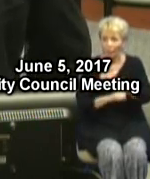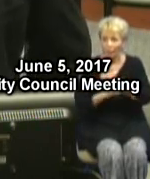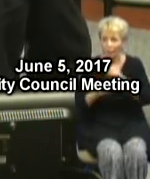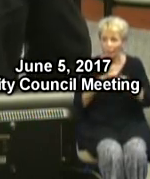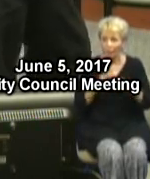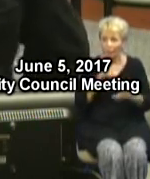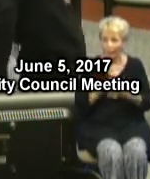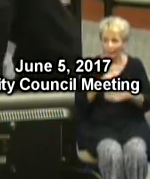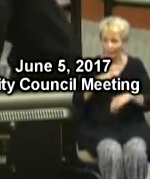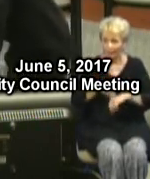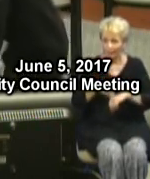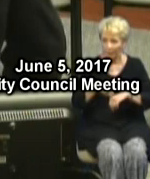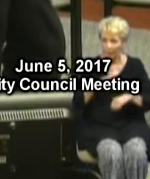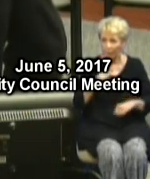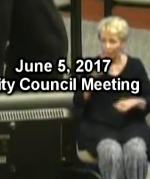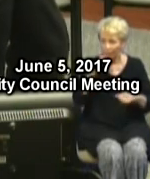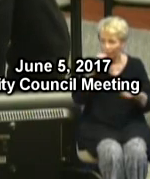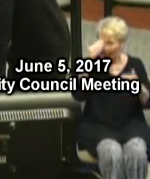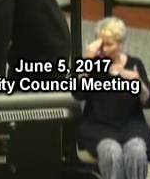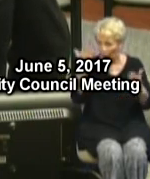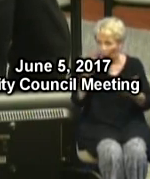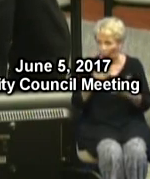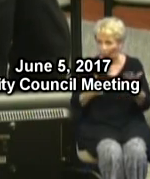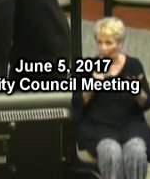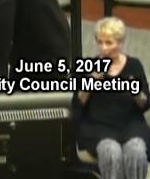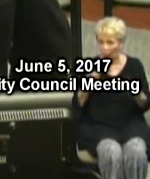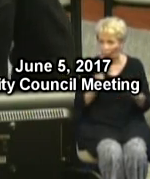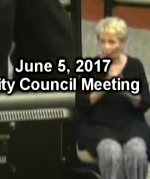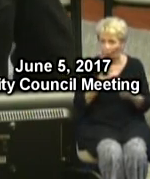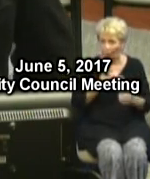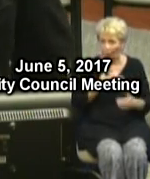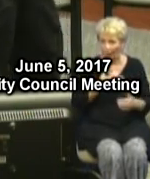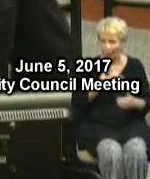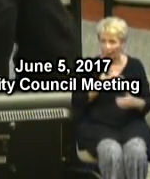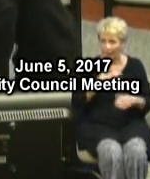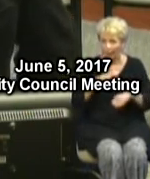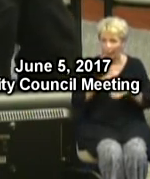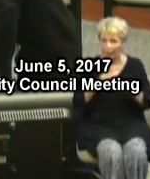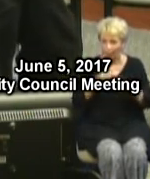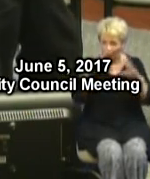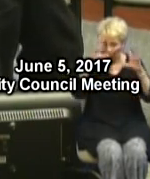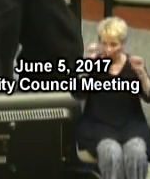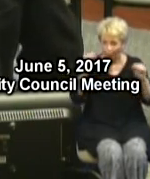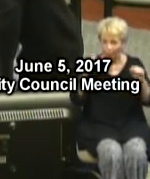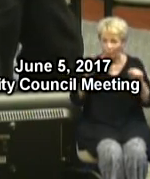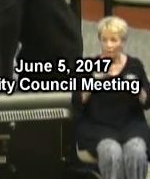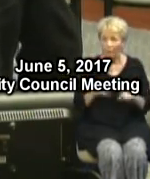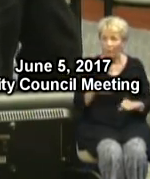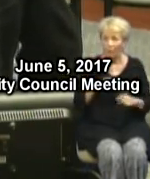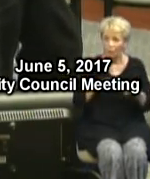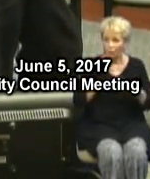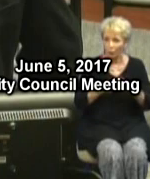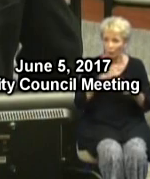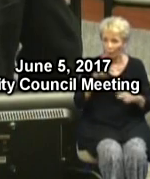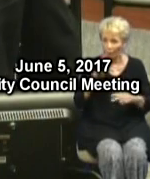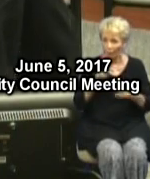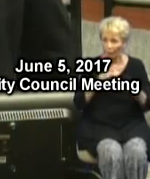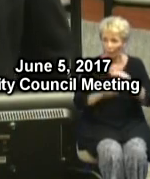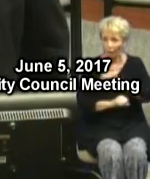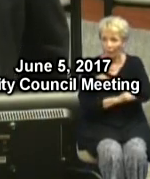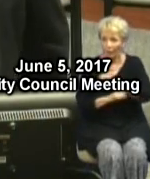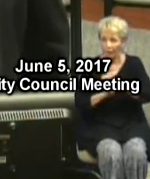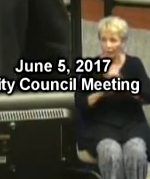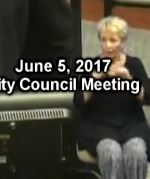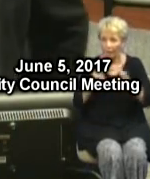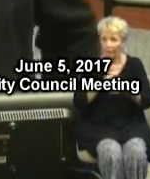time, not knowing what I would do with my stint as president of Historic Burke Foundation. And I gave him